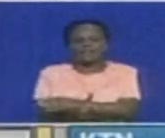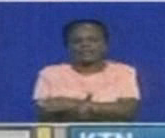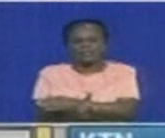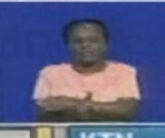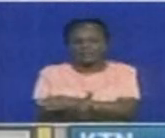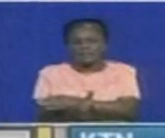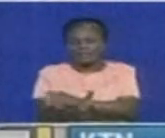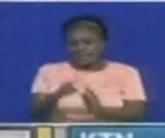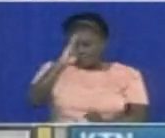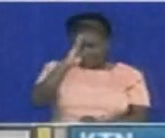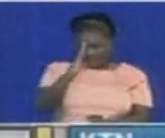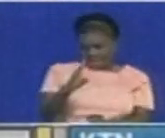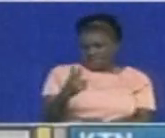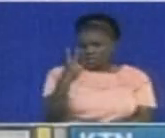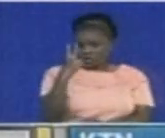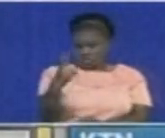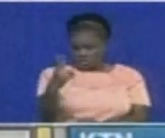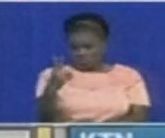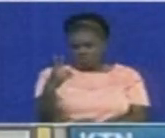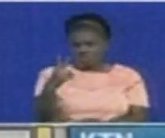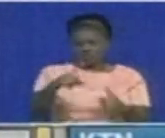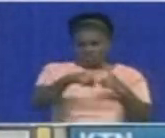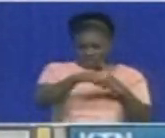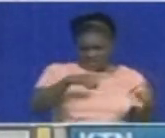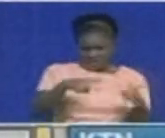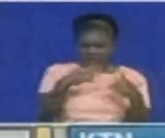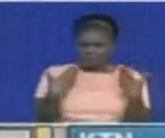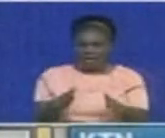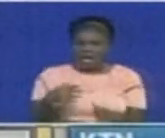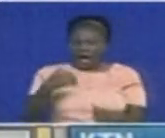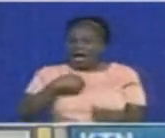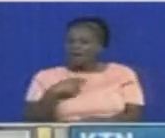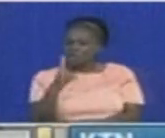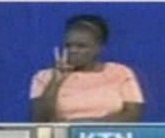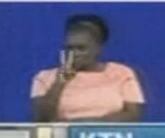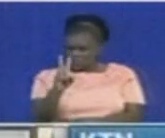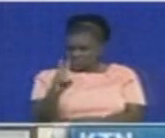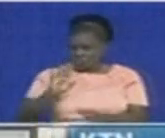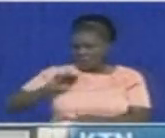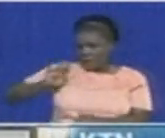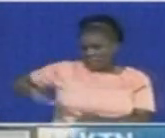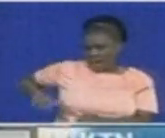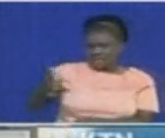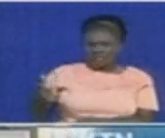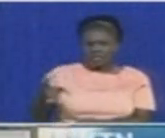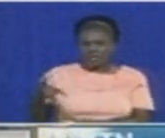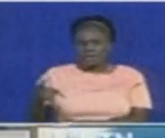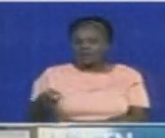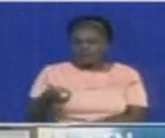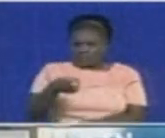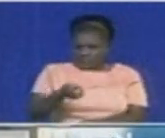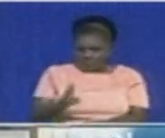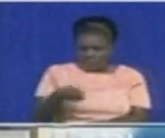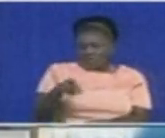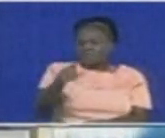Arafo, Sunday, wawiri, tumeokoa bunduki. Kuna wawiri wamebaki hapa. Mungiki, they don't have an agenda